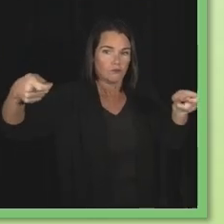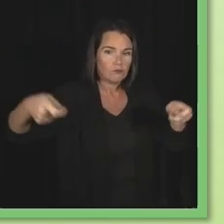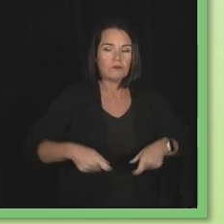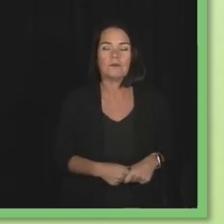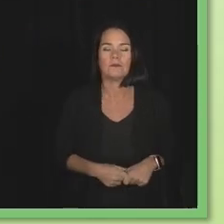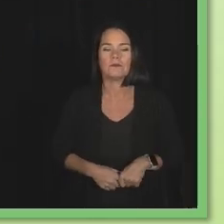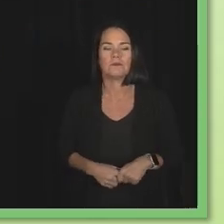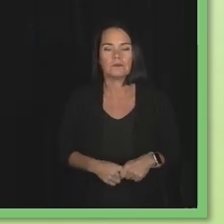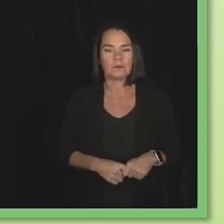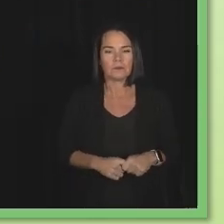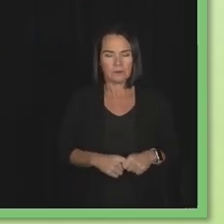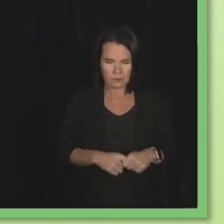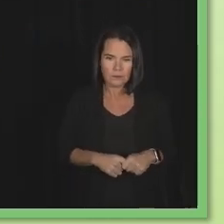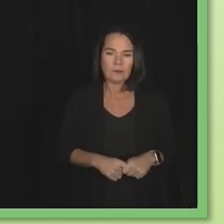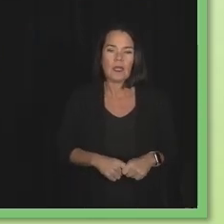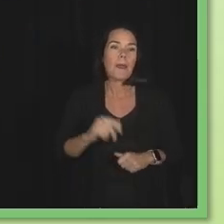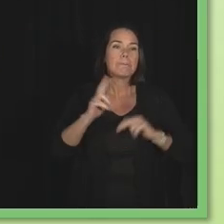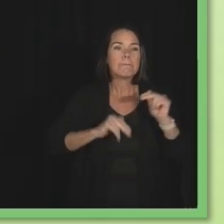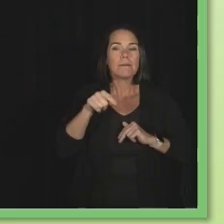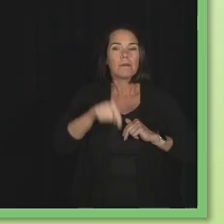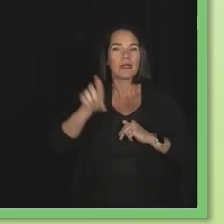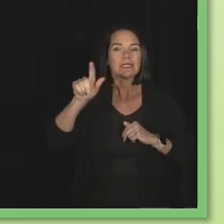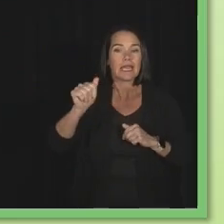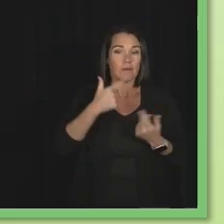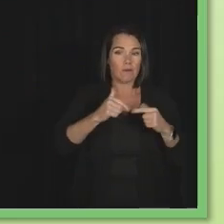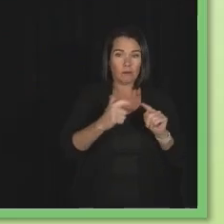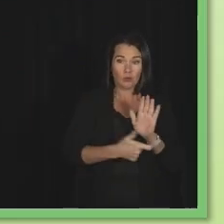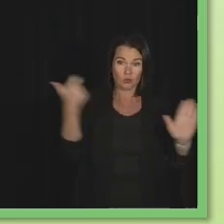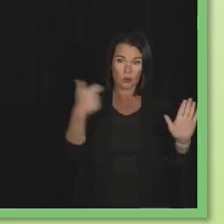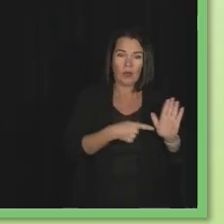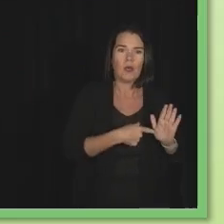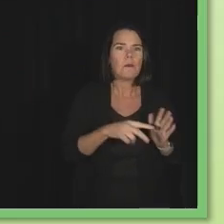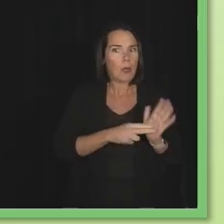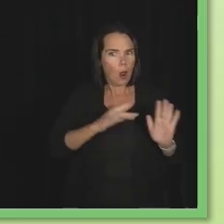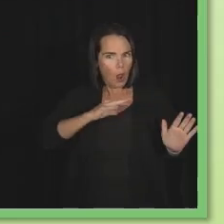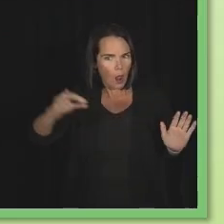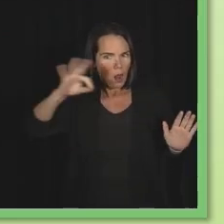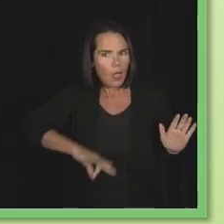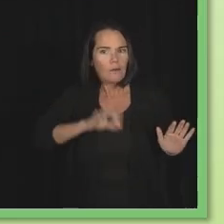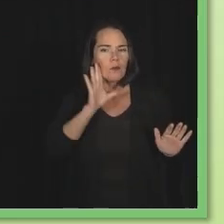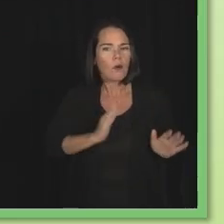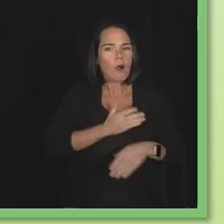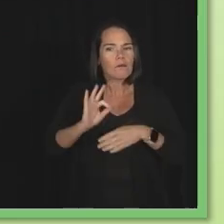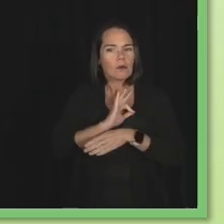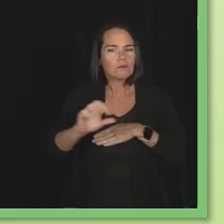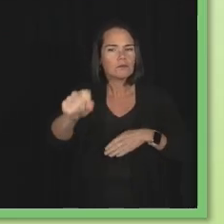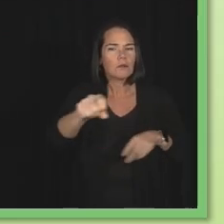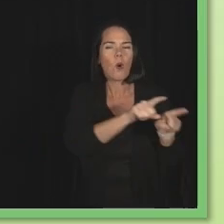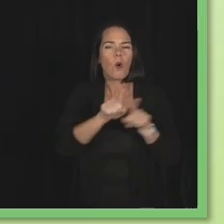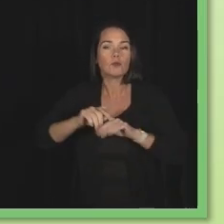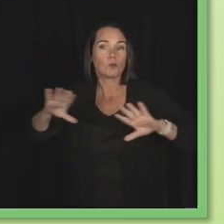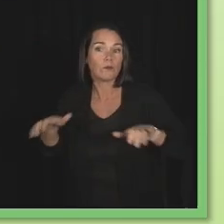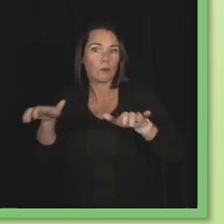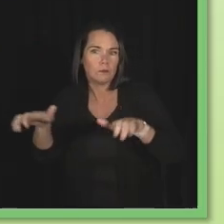Building this data plane for the ground up make it really, really useful not only for functionality, but also for